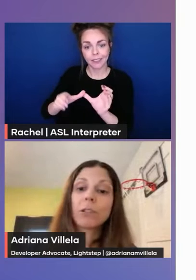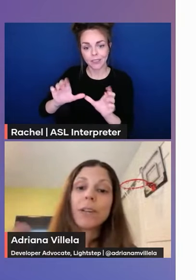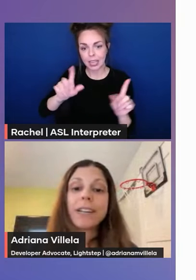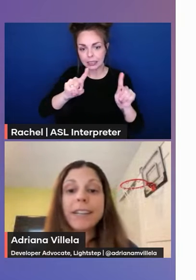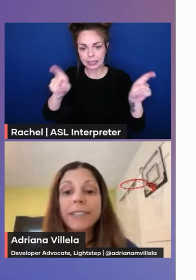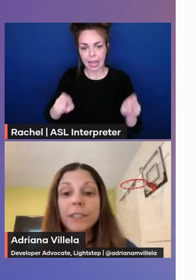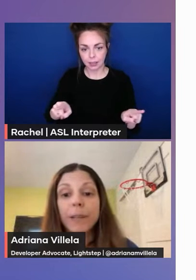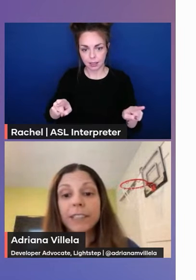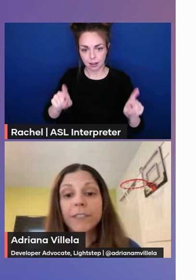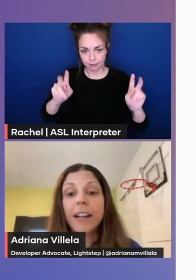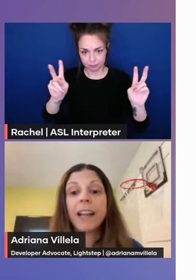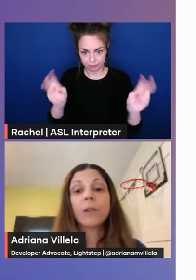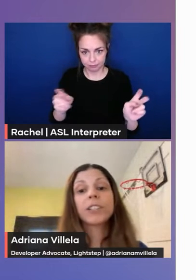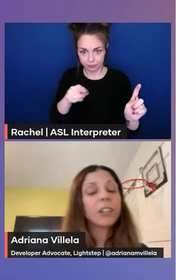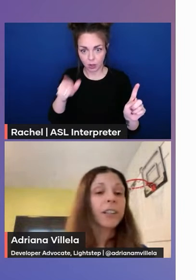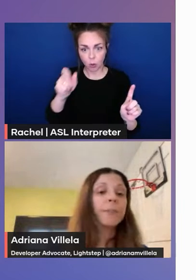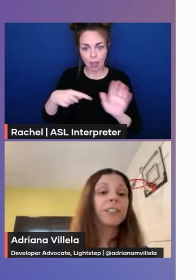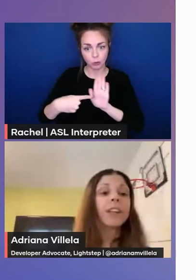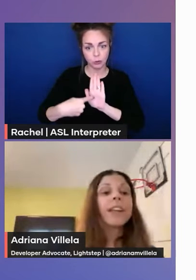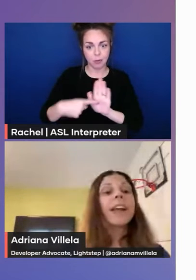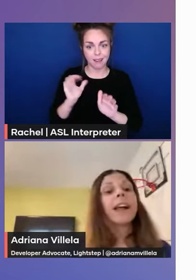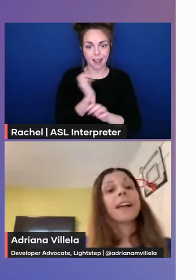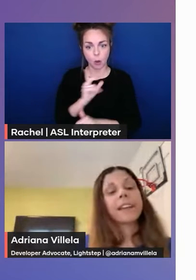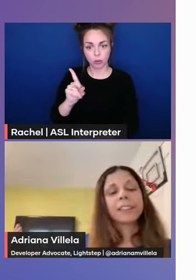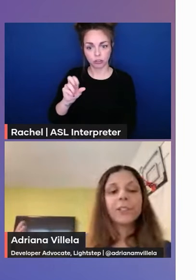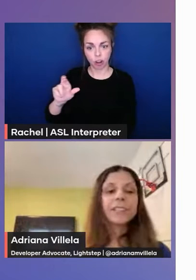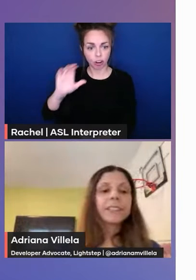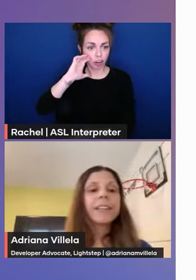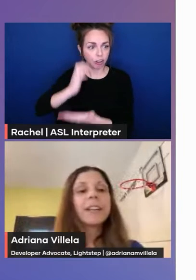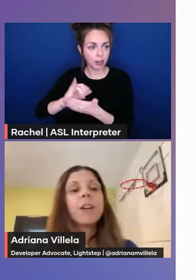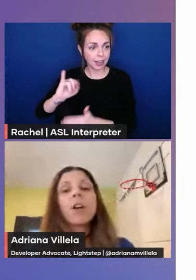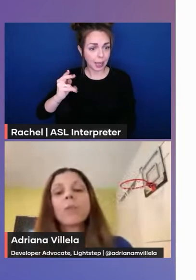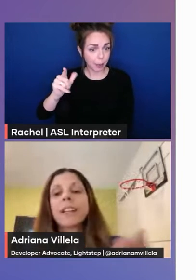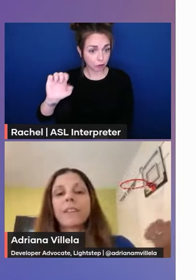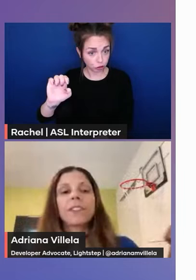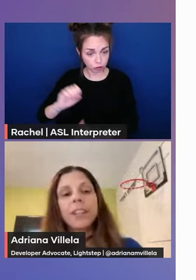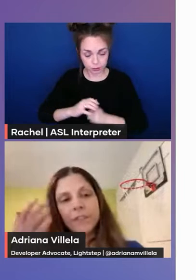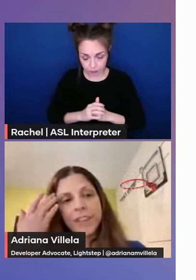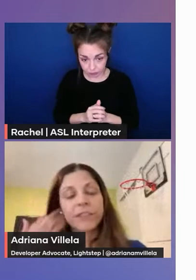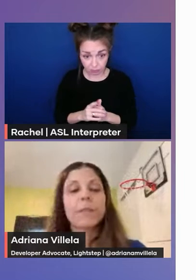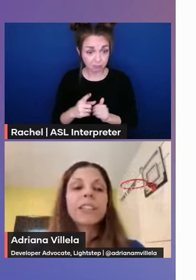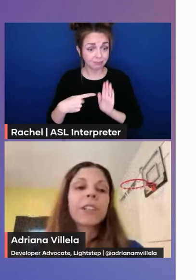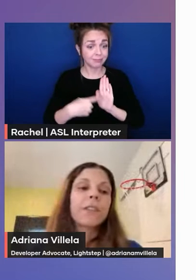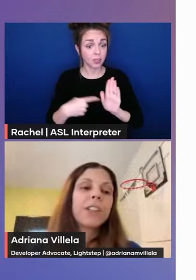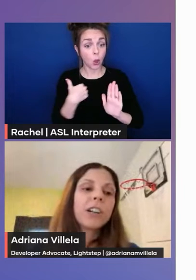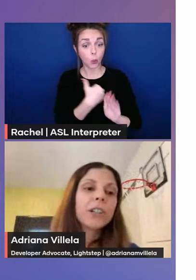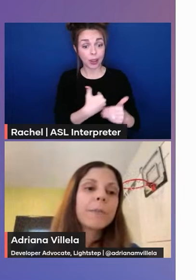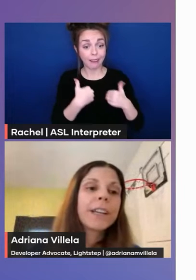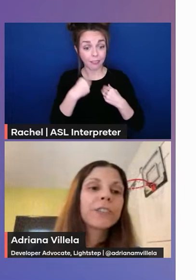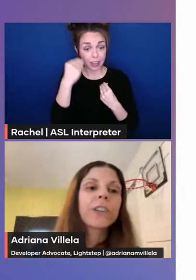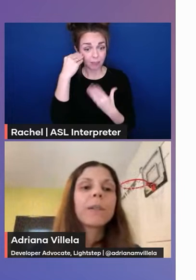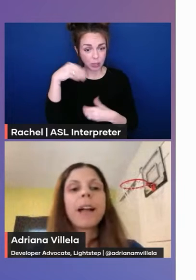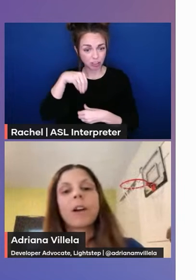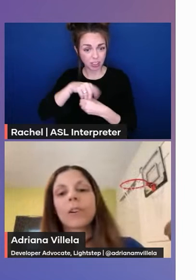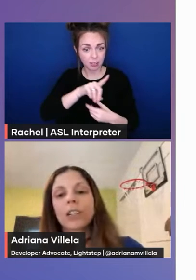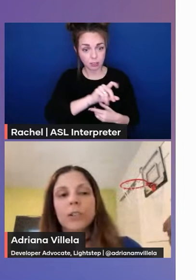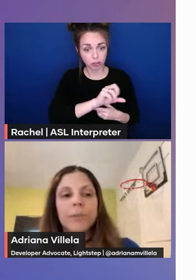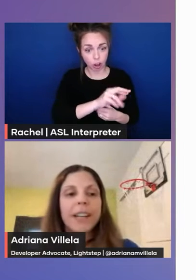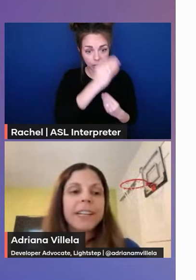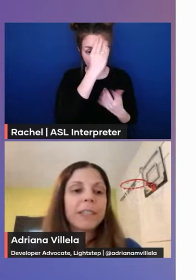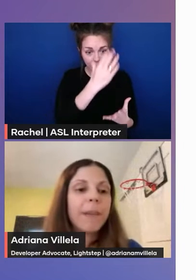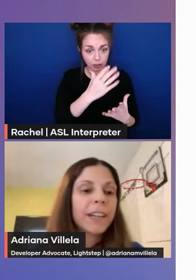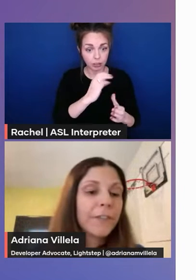all, we need to specify our Docker image. And as you can see, we get the information on the Docker image from